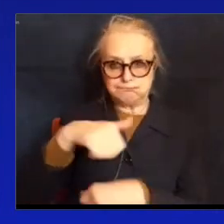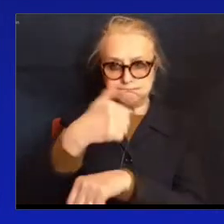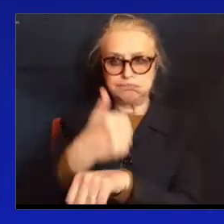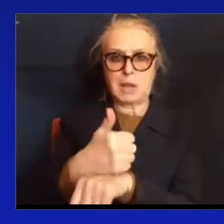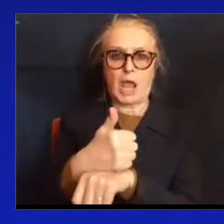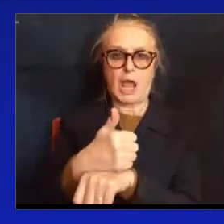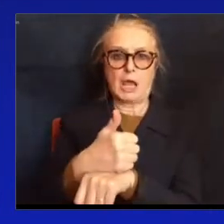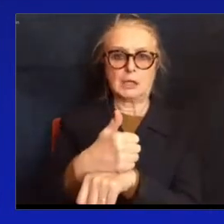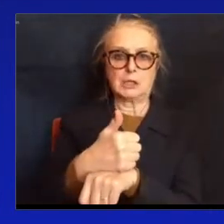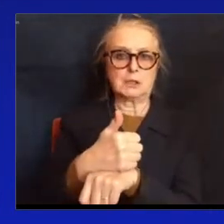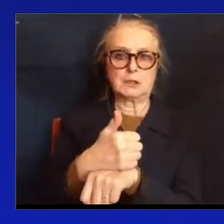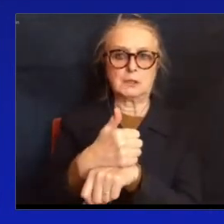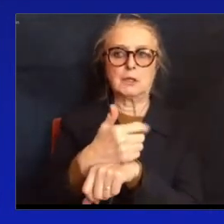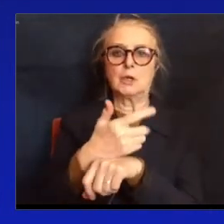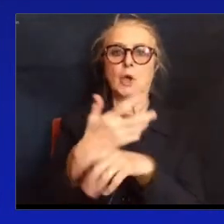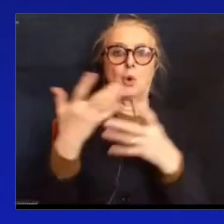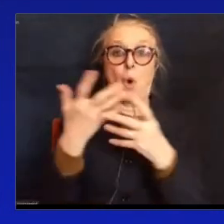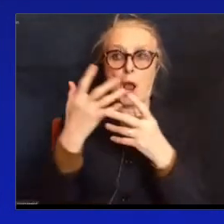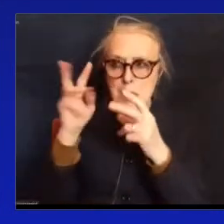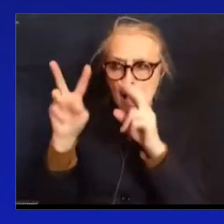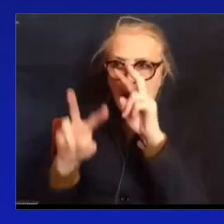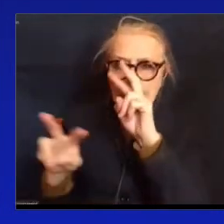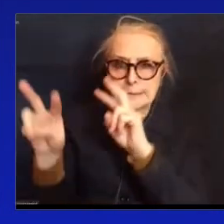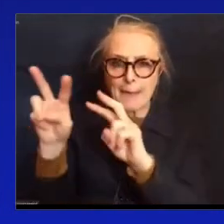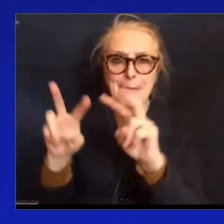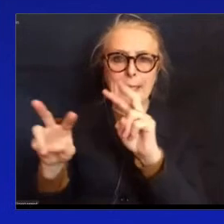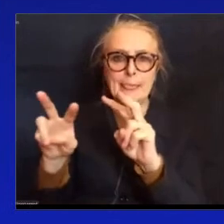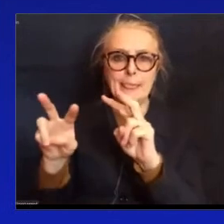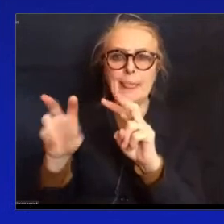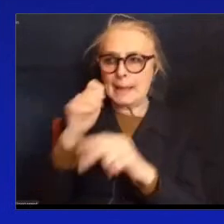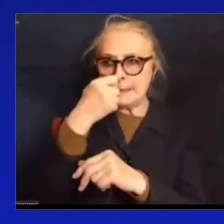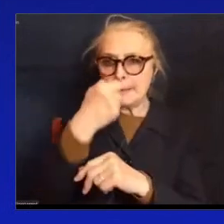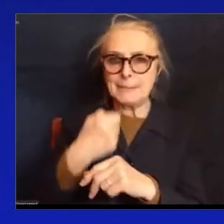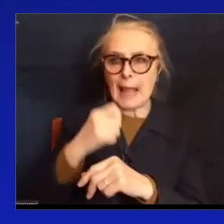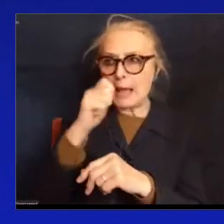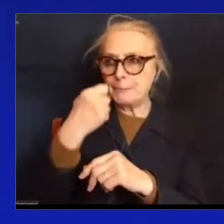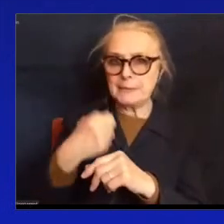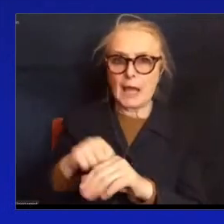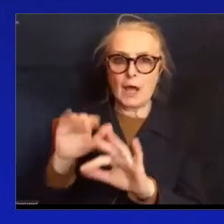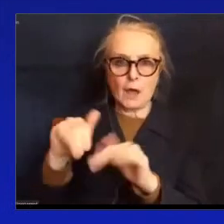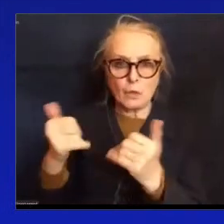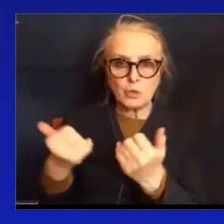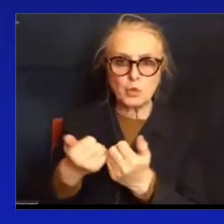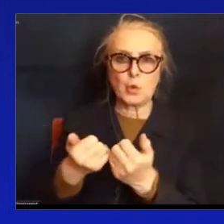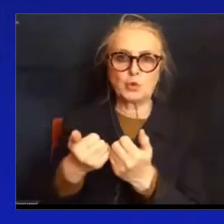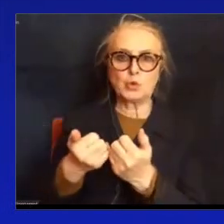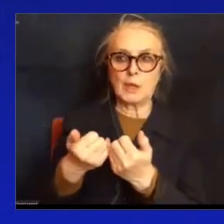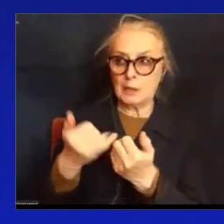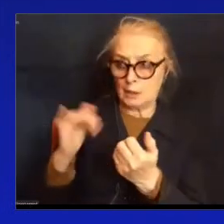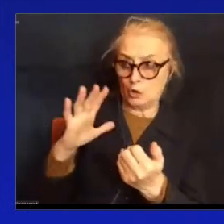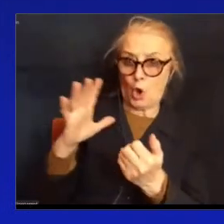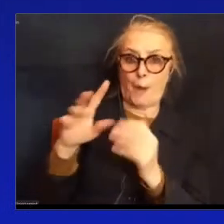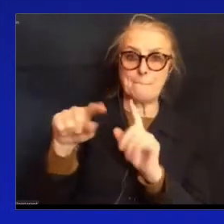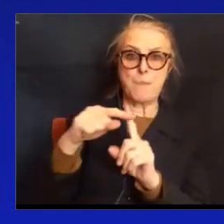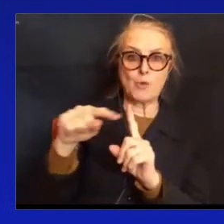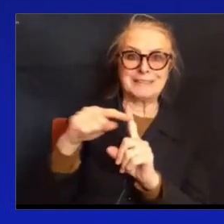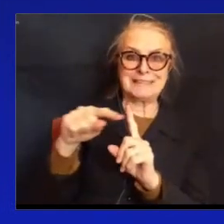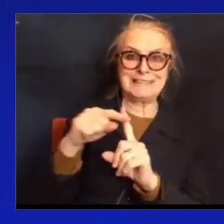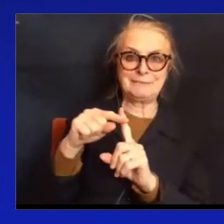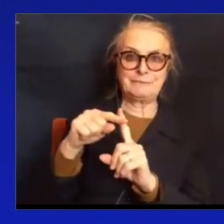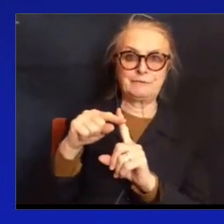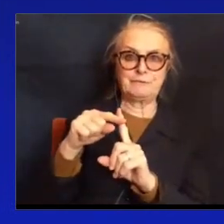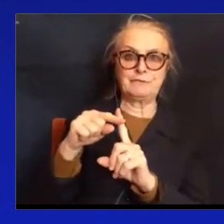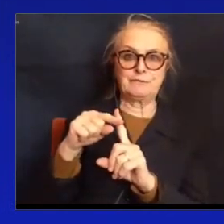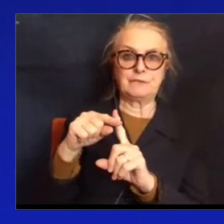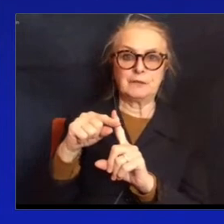and that person is in self-isolation right now. Since then, we've been actually doing the